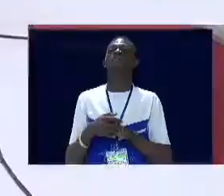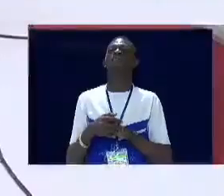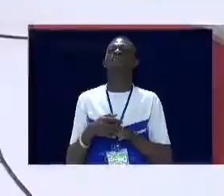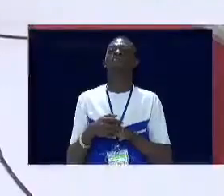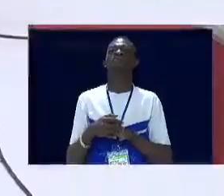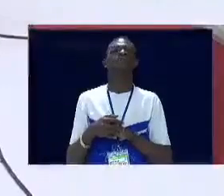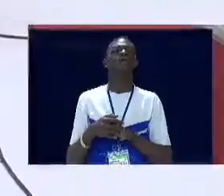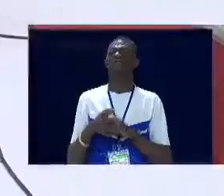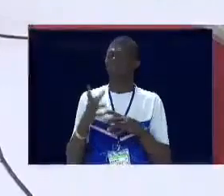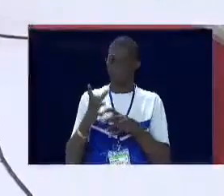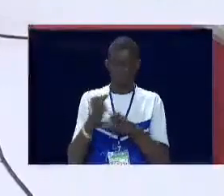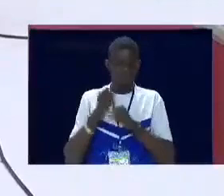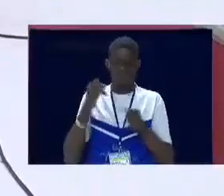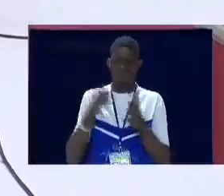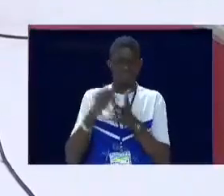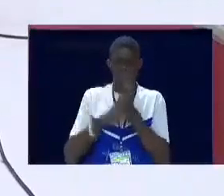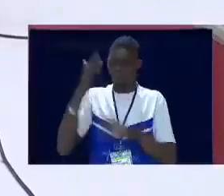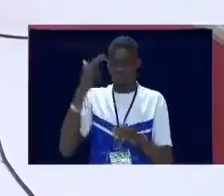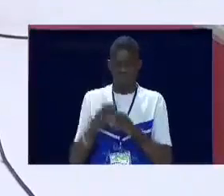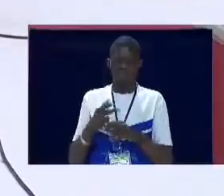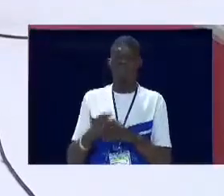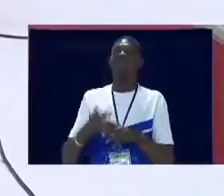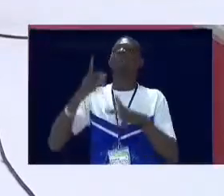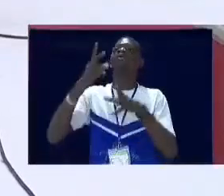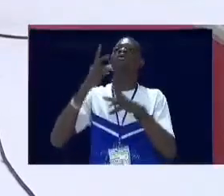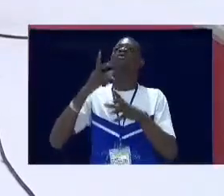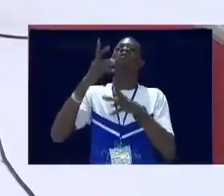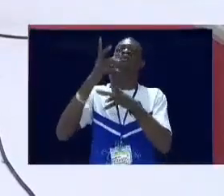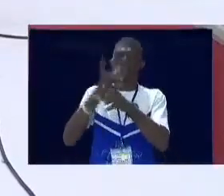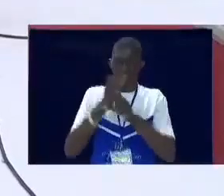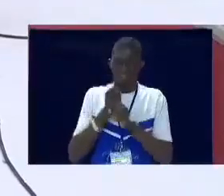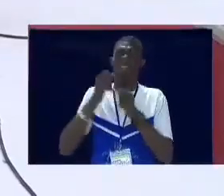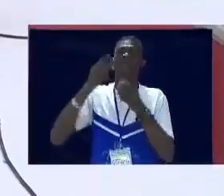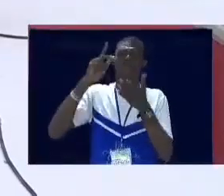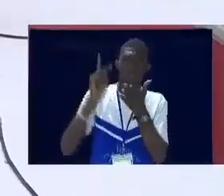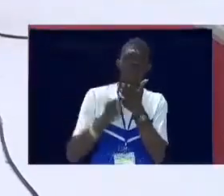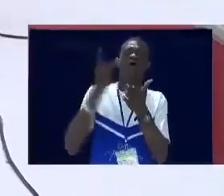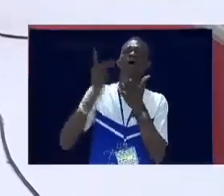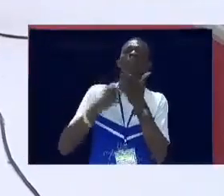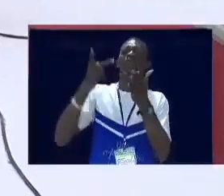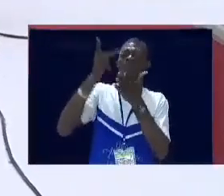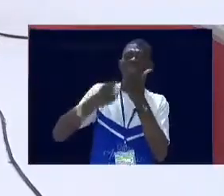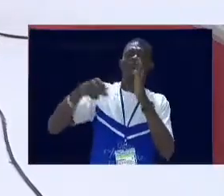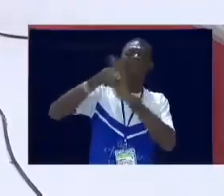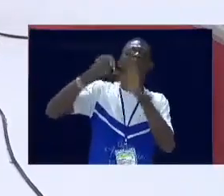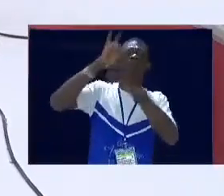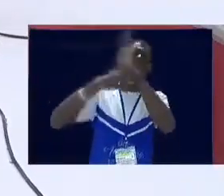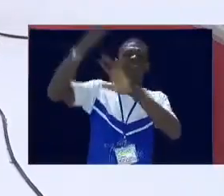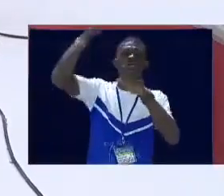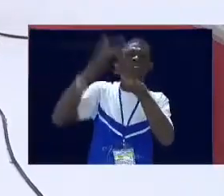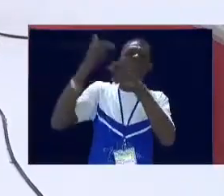Egba iloko meji. Receive the double portion. Amen.